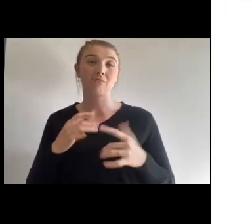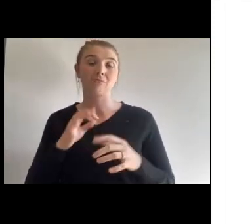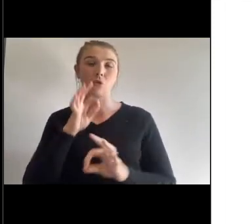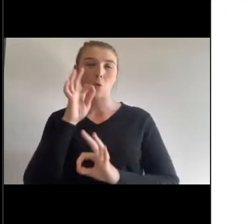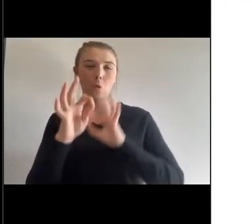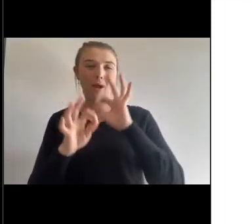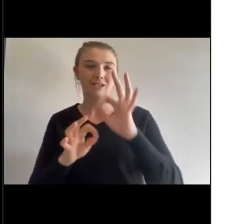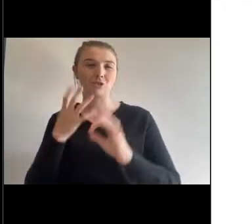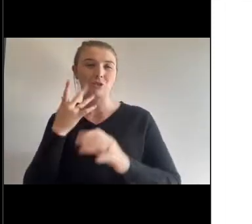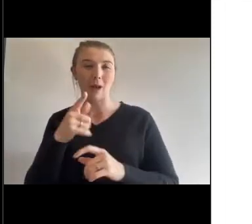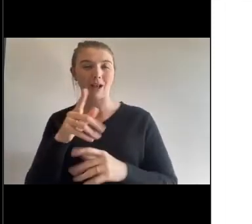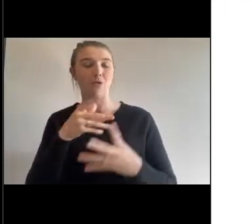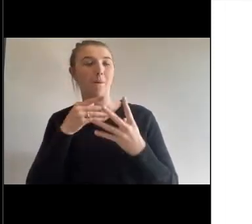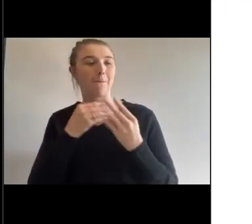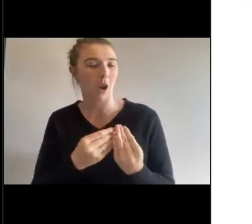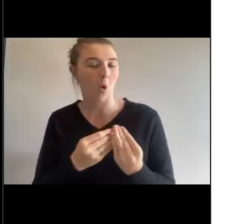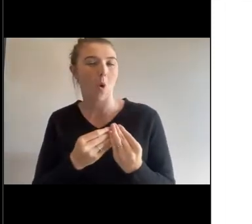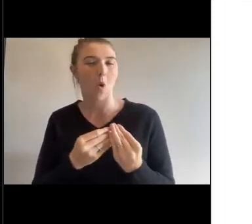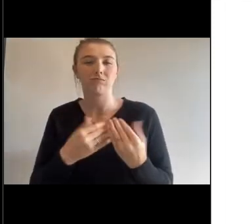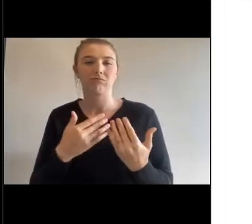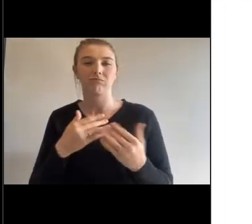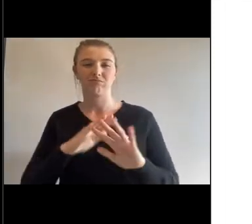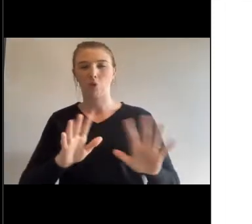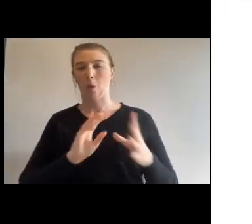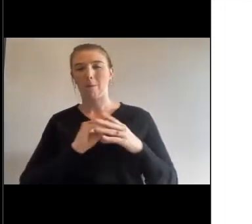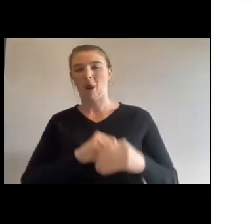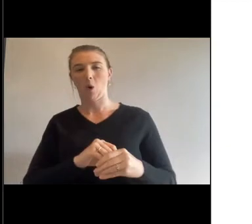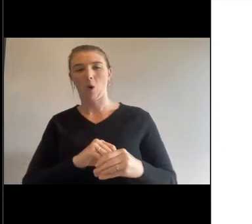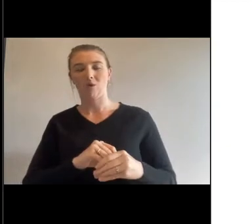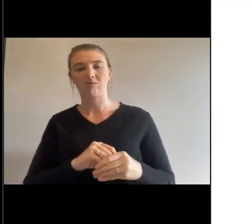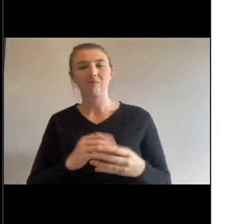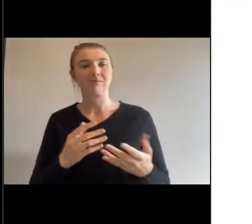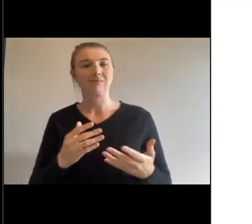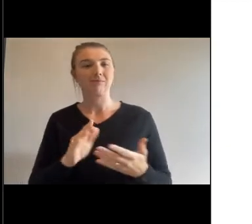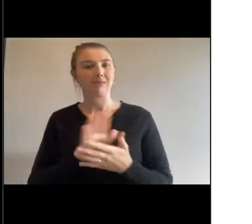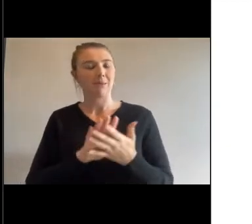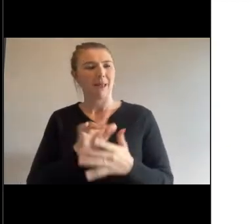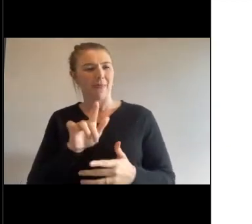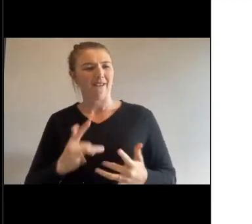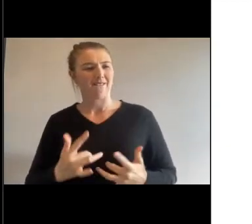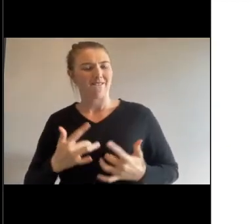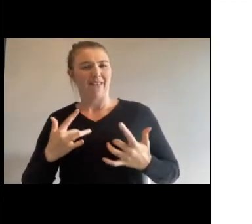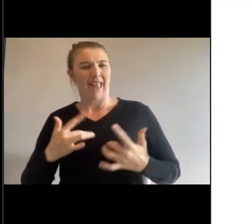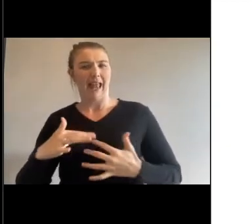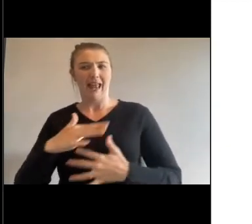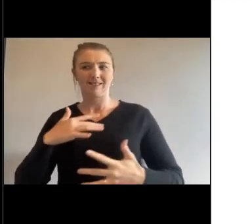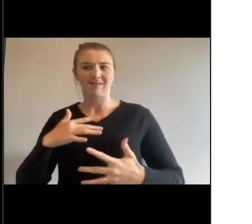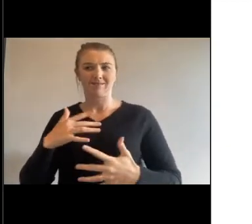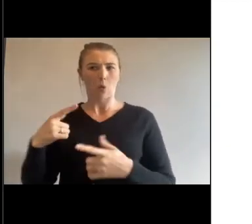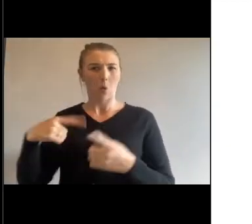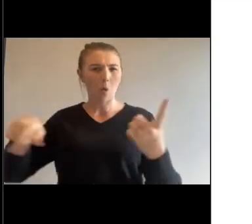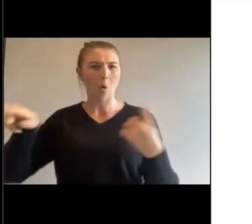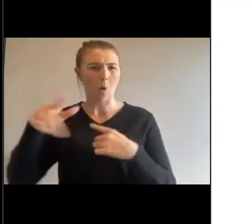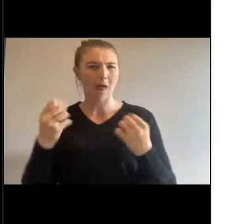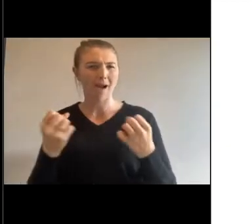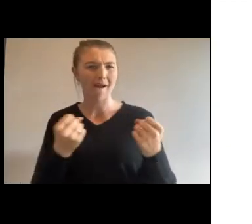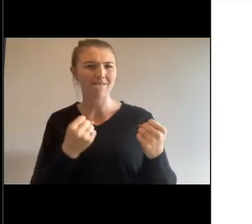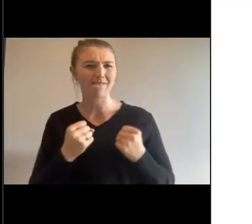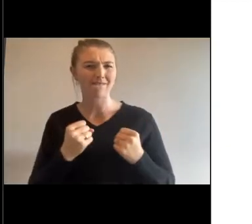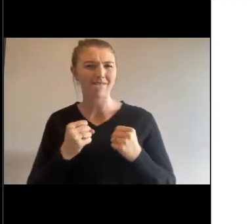everybody can relate to. So, that feeling of belonging is something which is familiar to all of us. They're